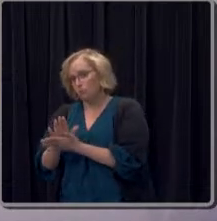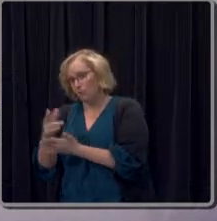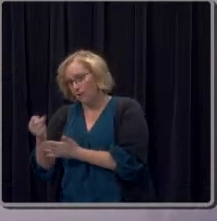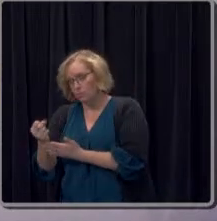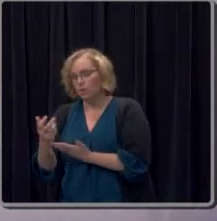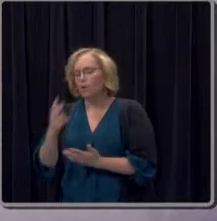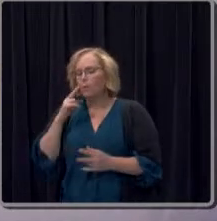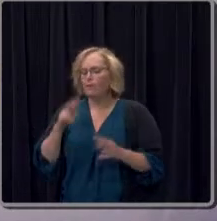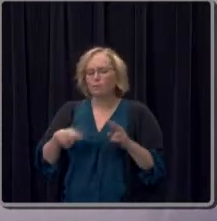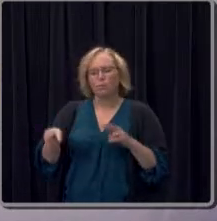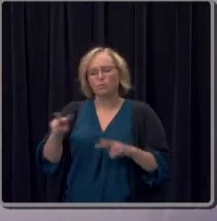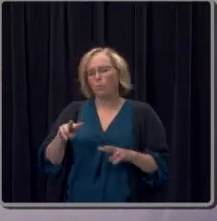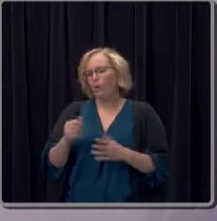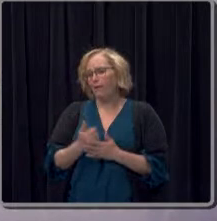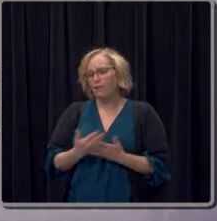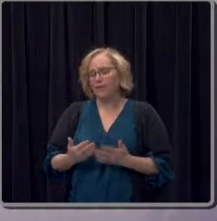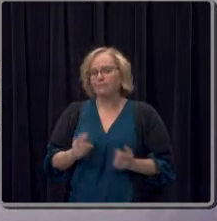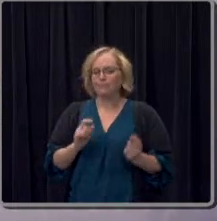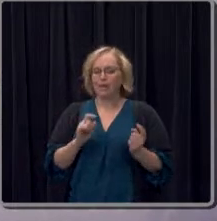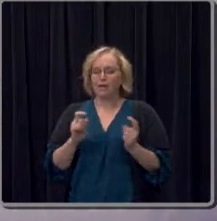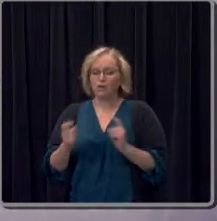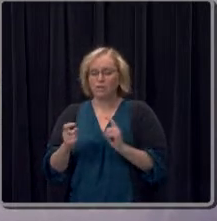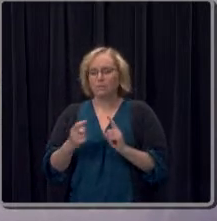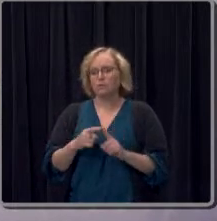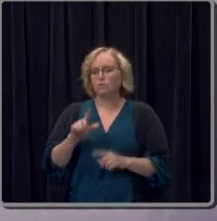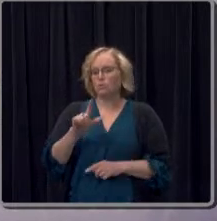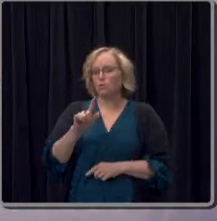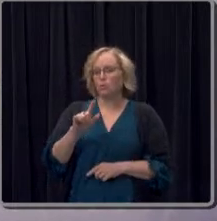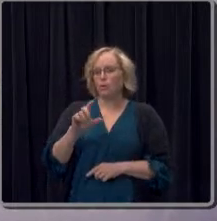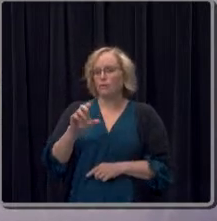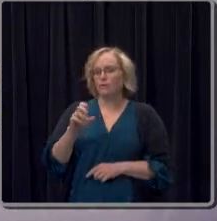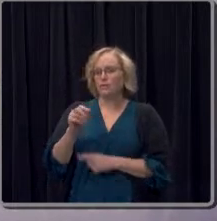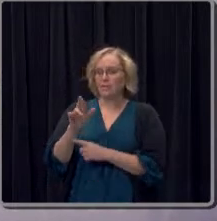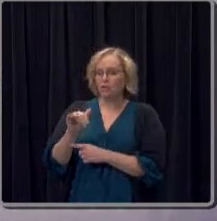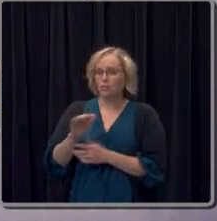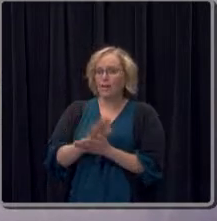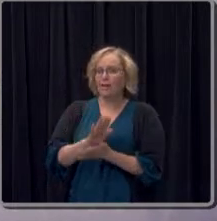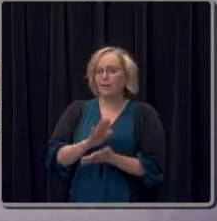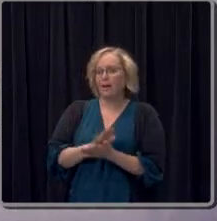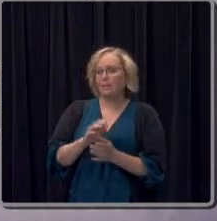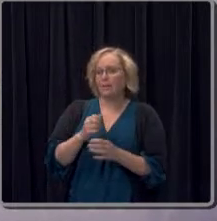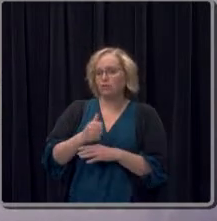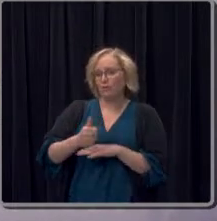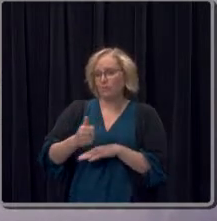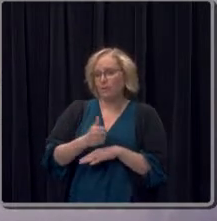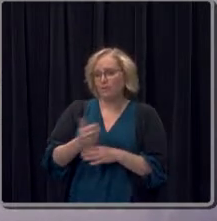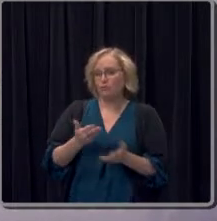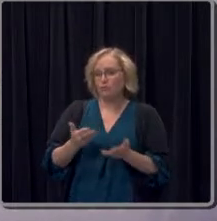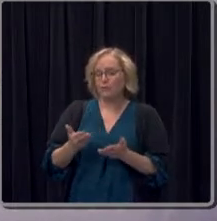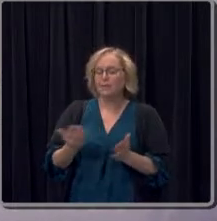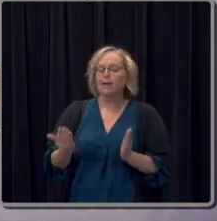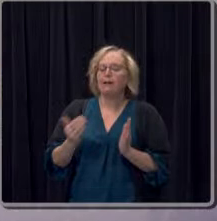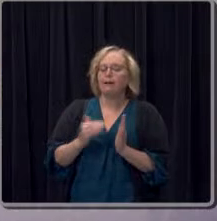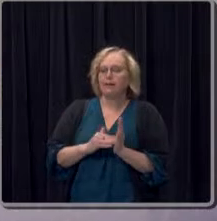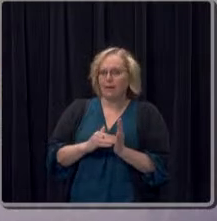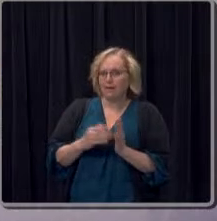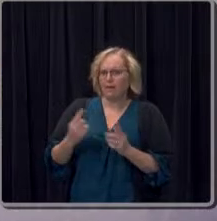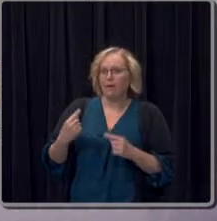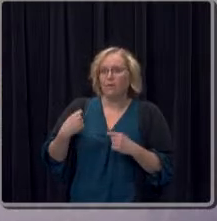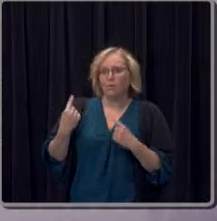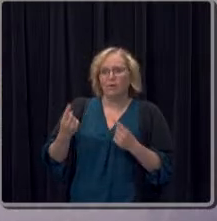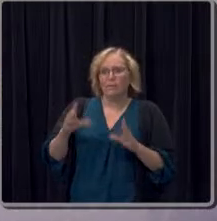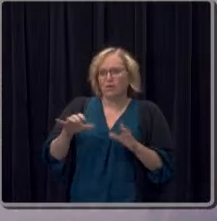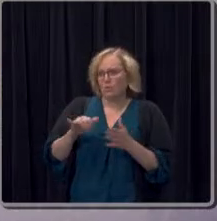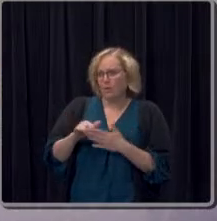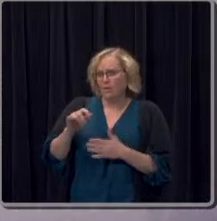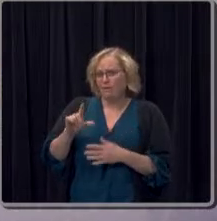everything. Adjustments to our 21st Century Academy transportation services. Again, something we've been doing for 20 years,